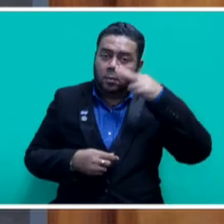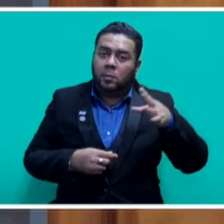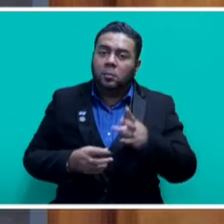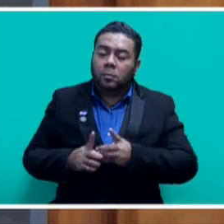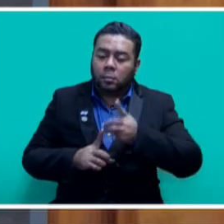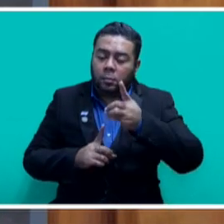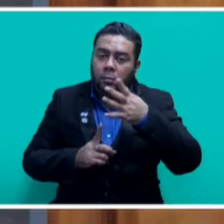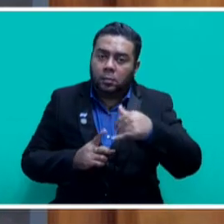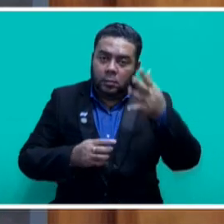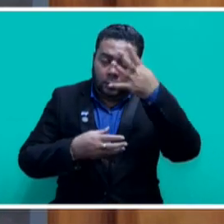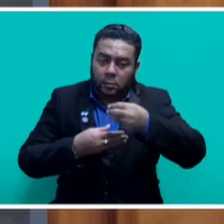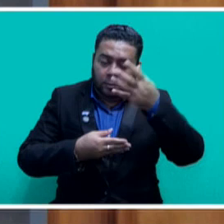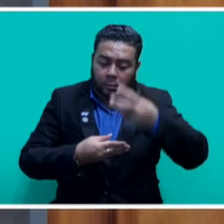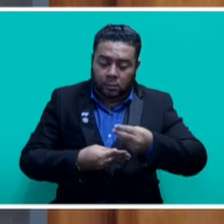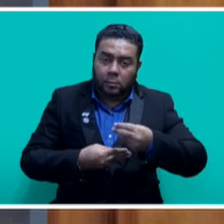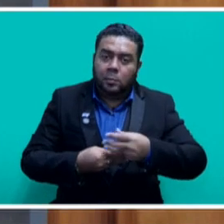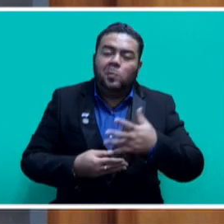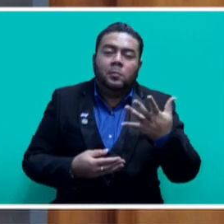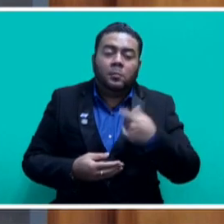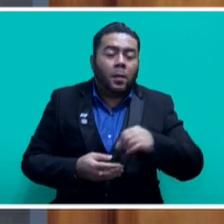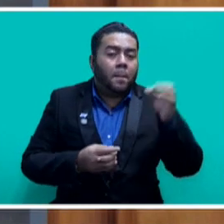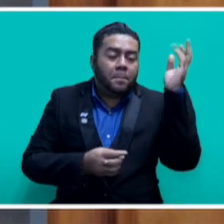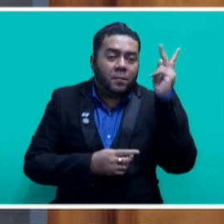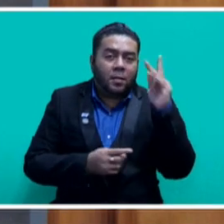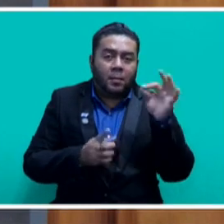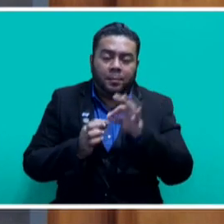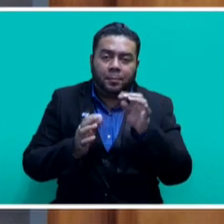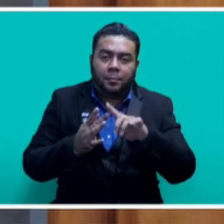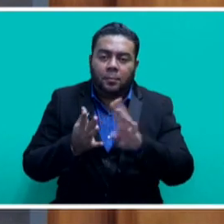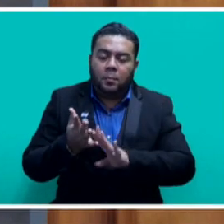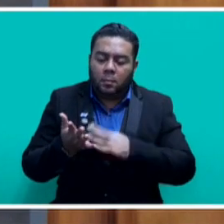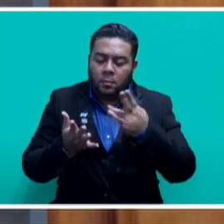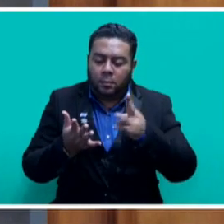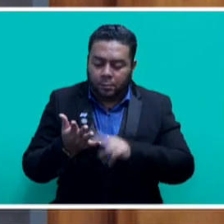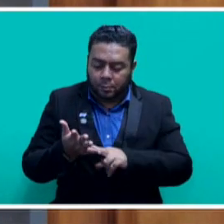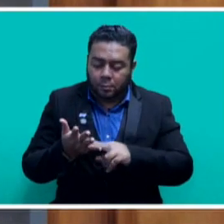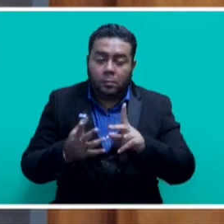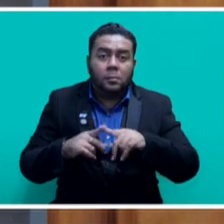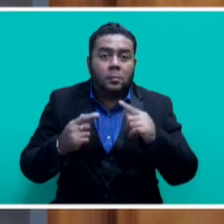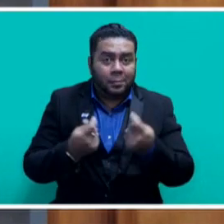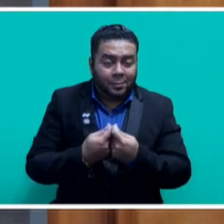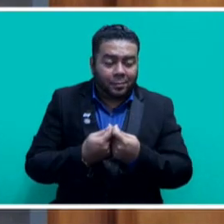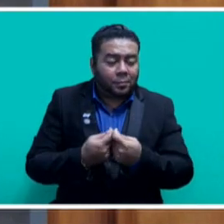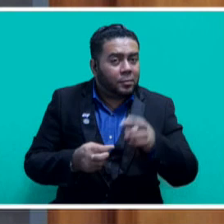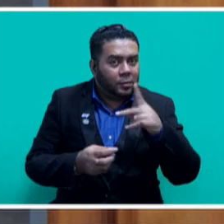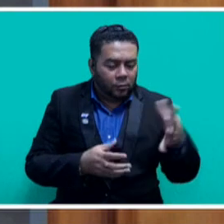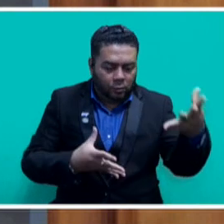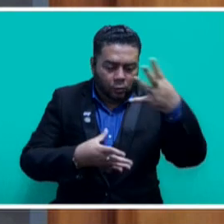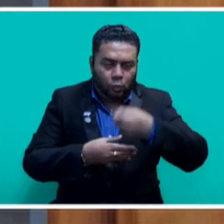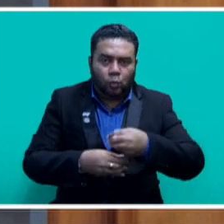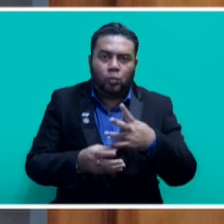and Statistics, Professor Biman Prasad and his esteemed team for their tireless effort in compiling